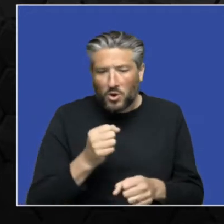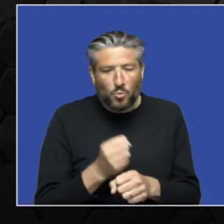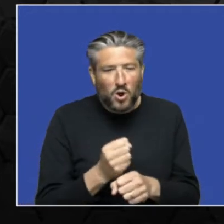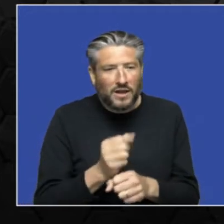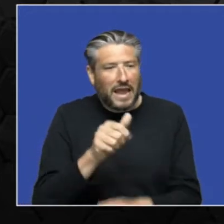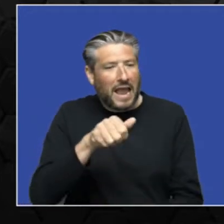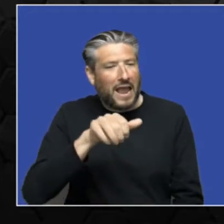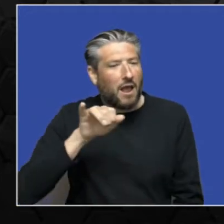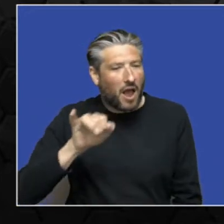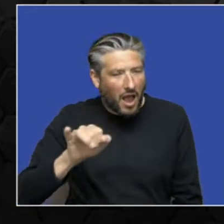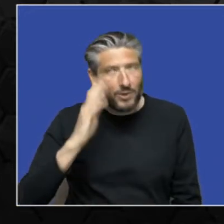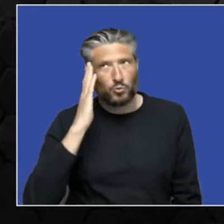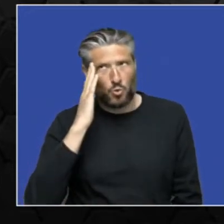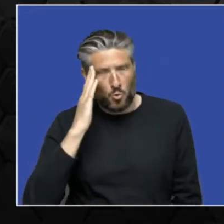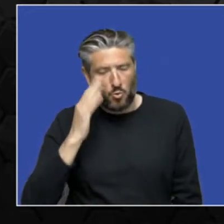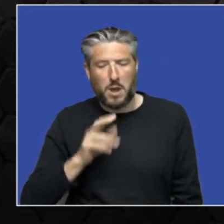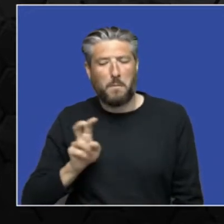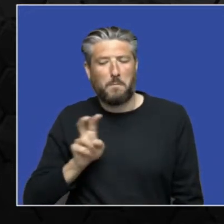Python.